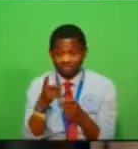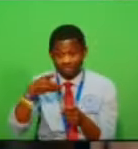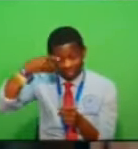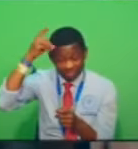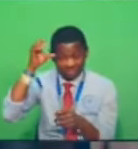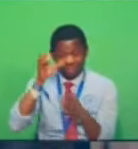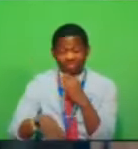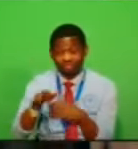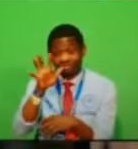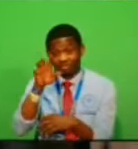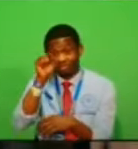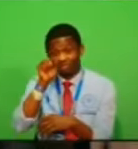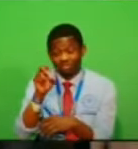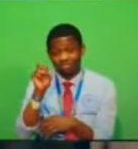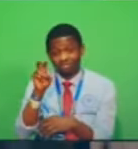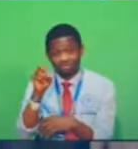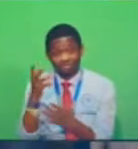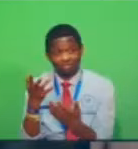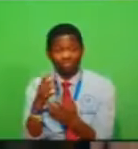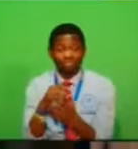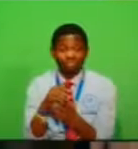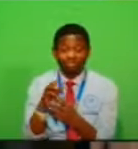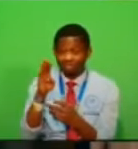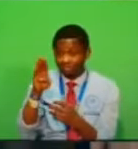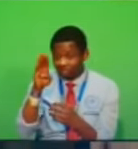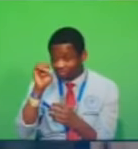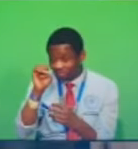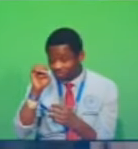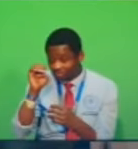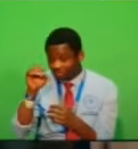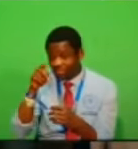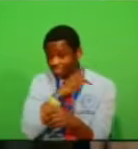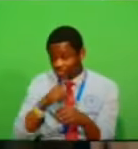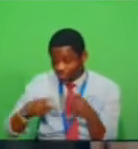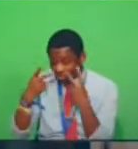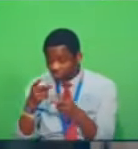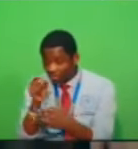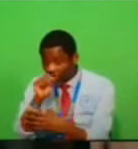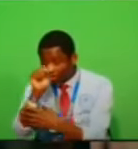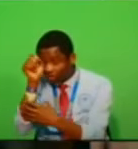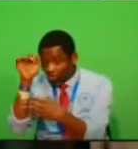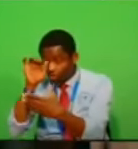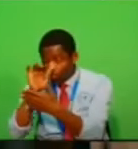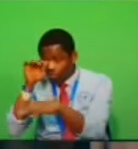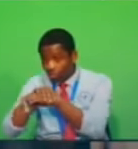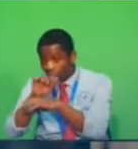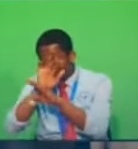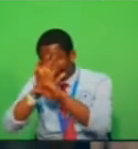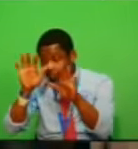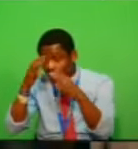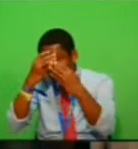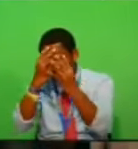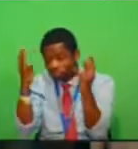verse 12, when Belshazzar saw a handwriting on the wall and he couldn't, they say, go